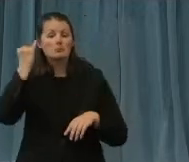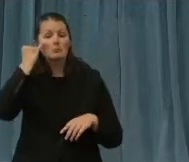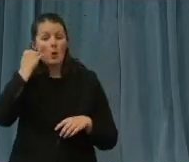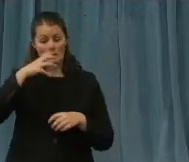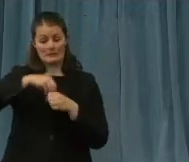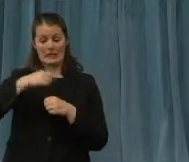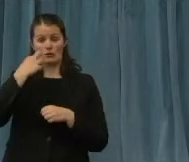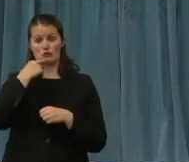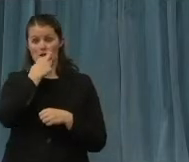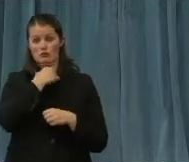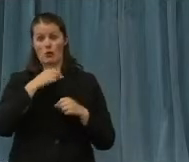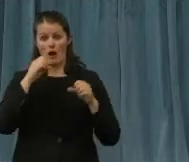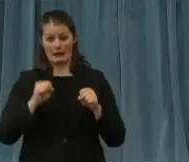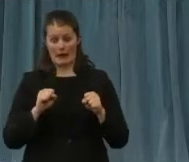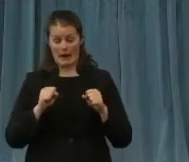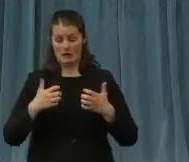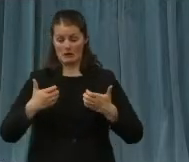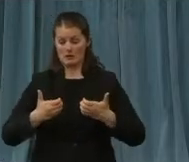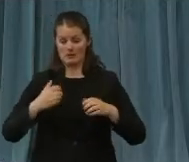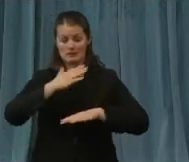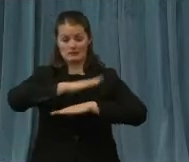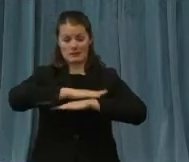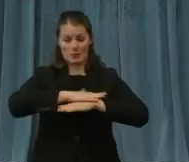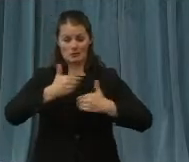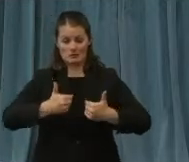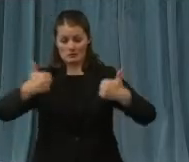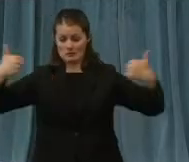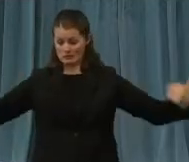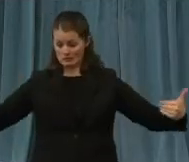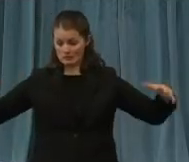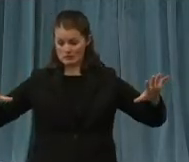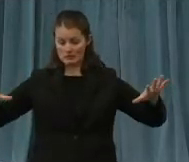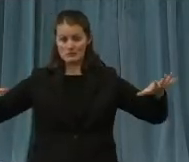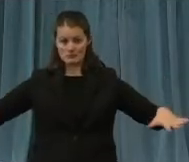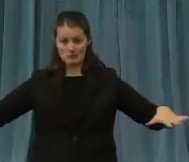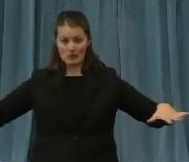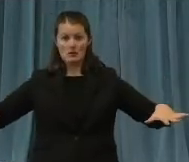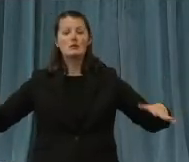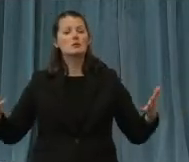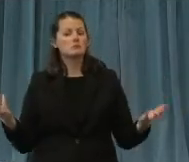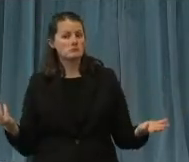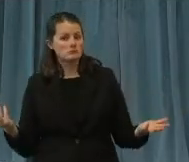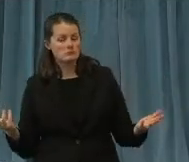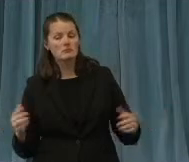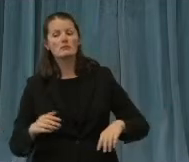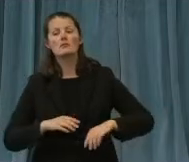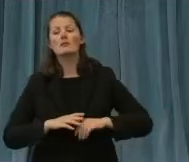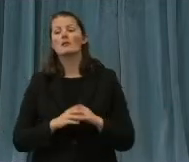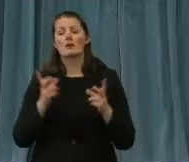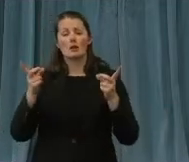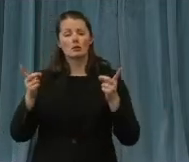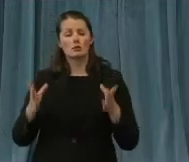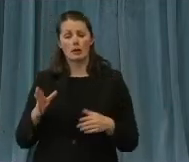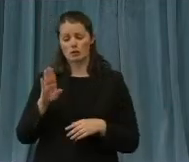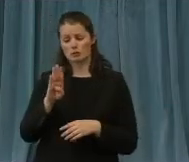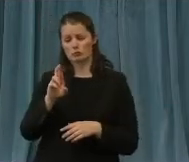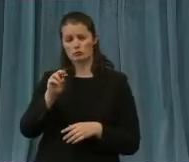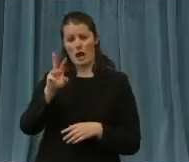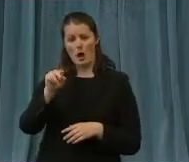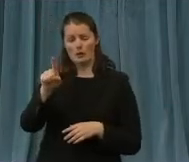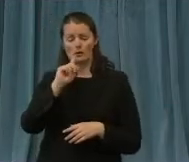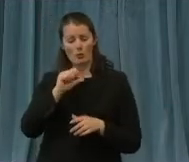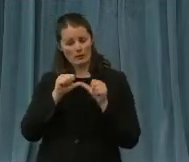restaurants in terms of, greatly reducing the capacity, that's something Director Brown is gonna be meeting with all the various industries, the